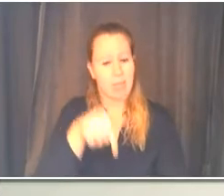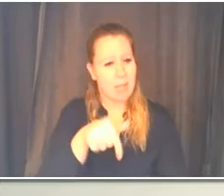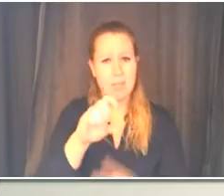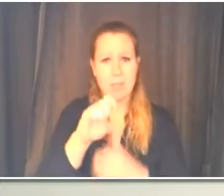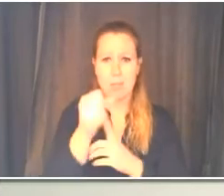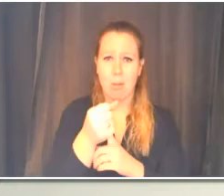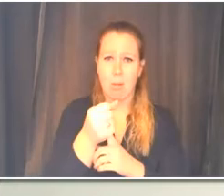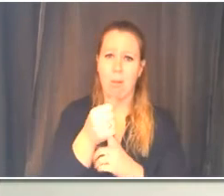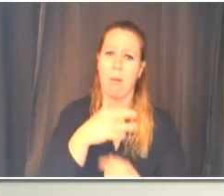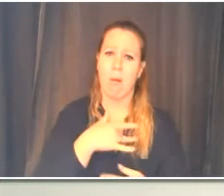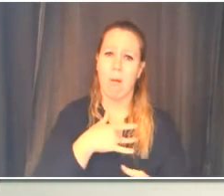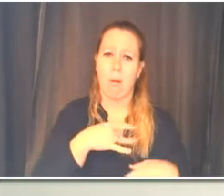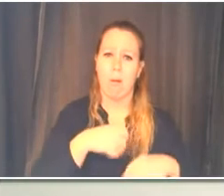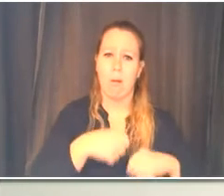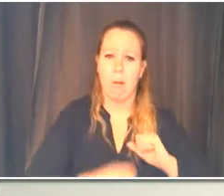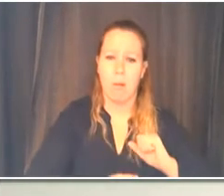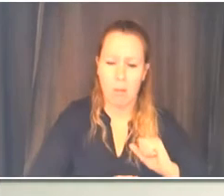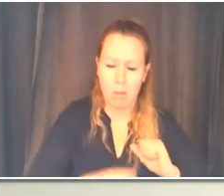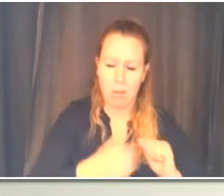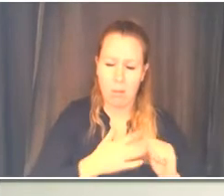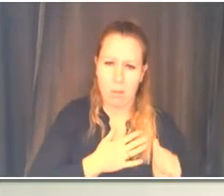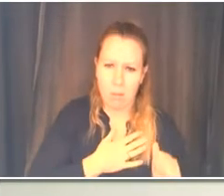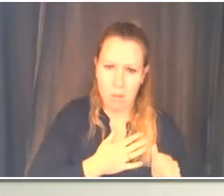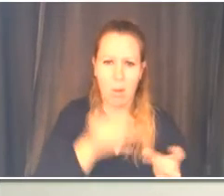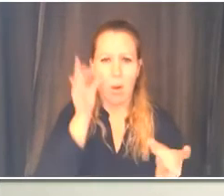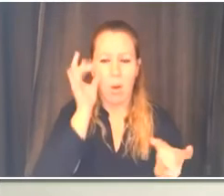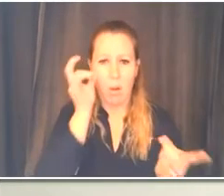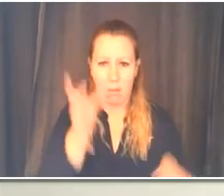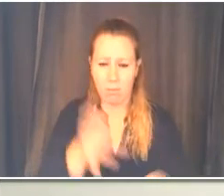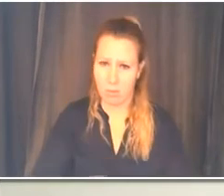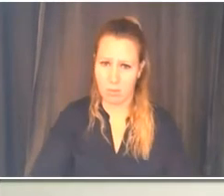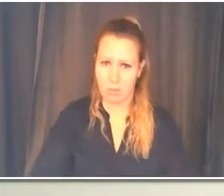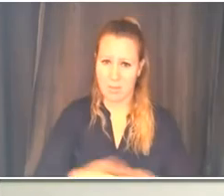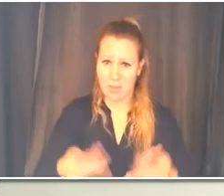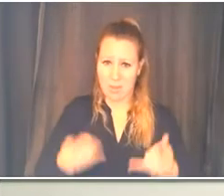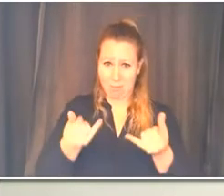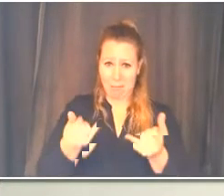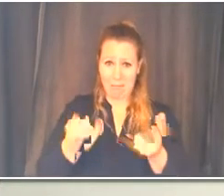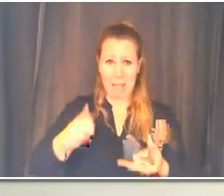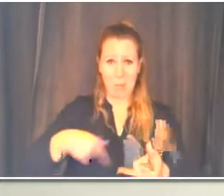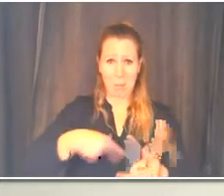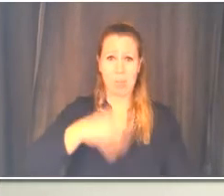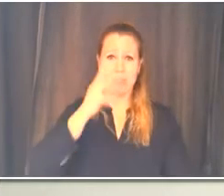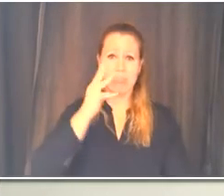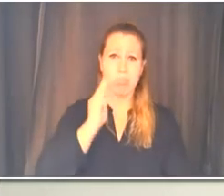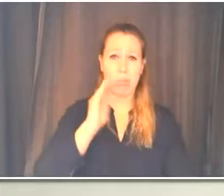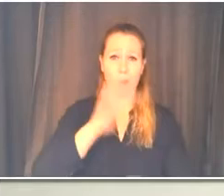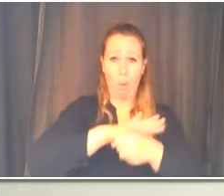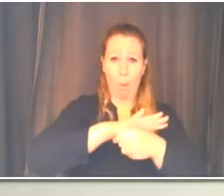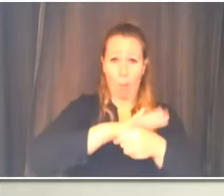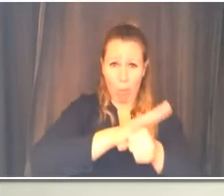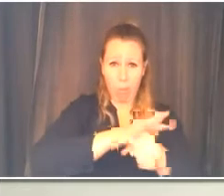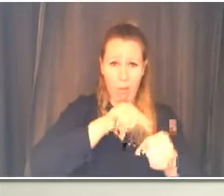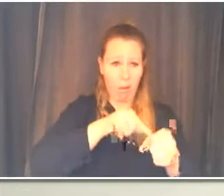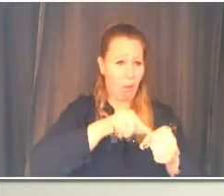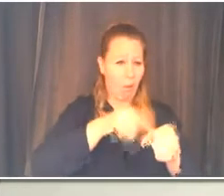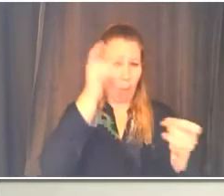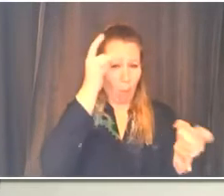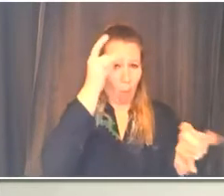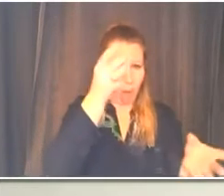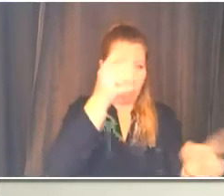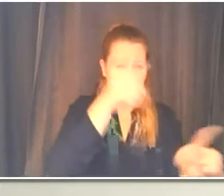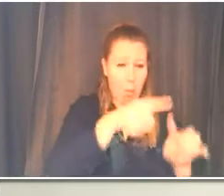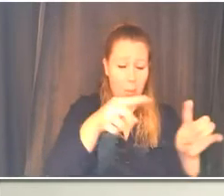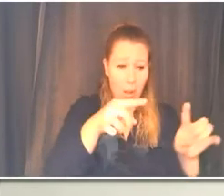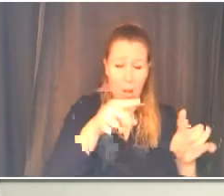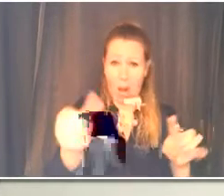abused and taken advantage of and harmed in serious ways and I understand of course that protocol has changed